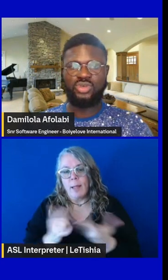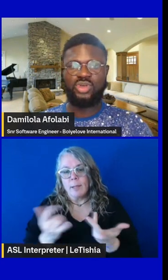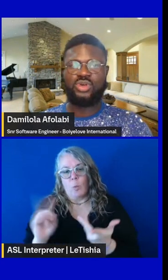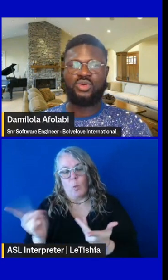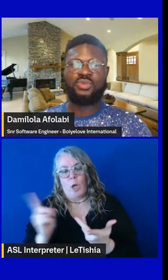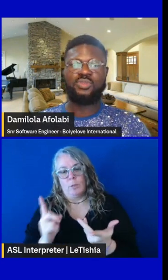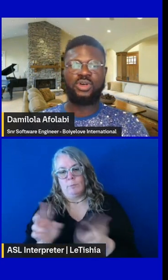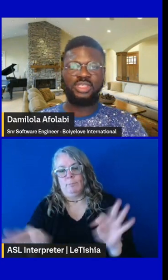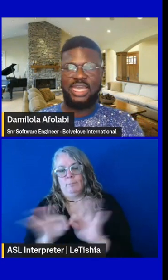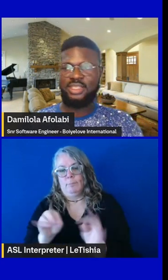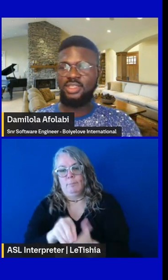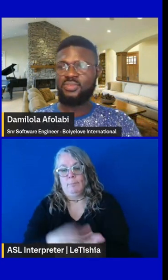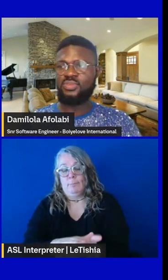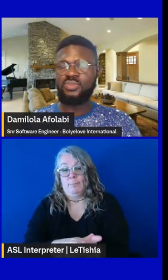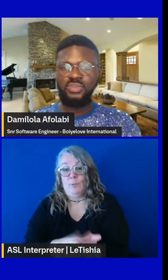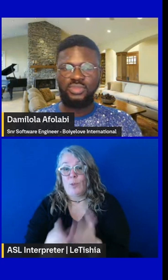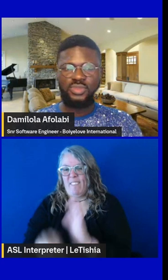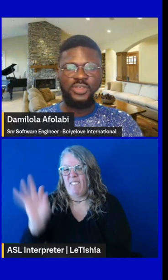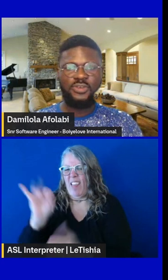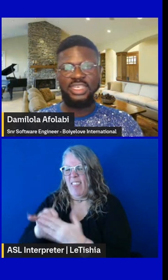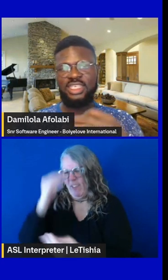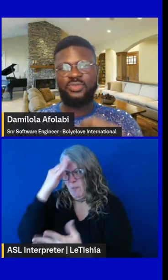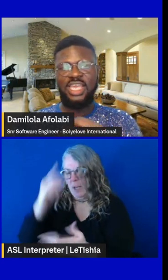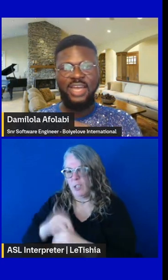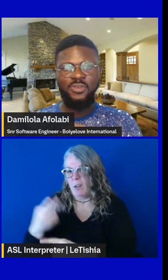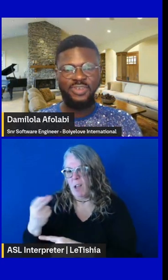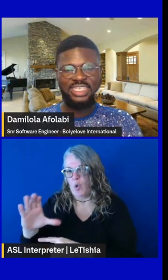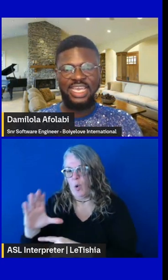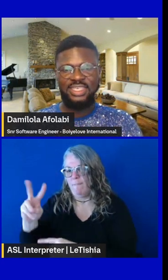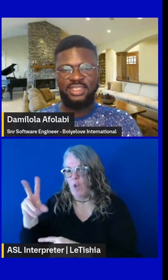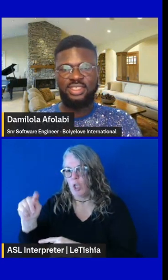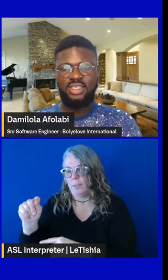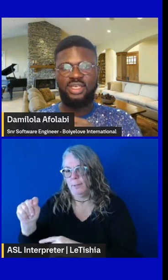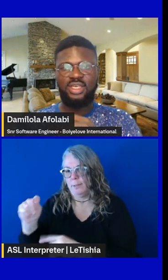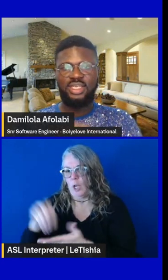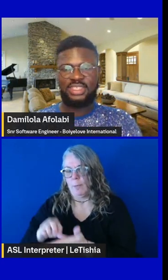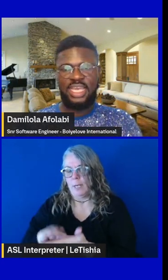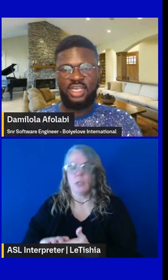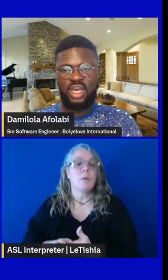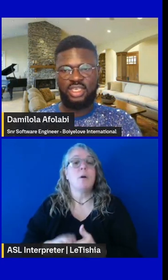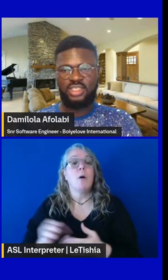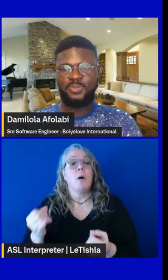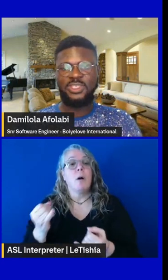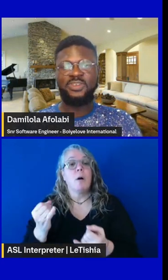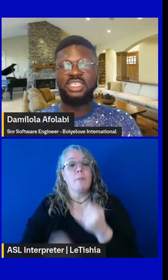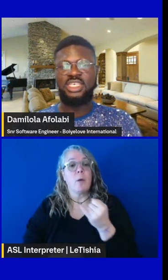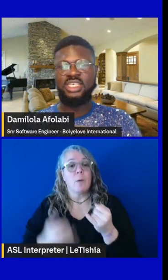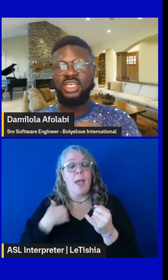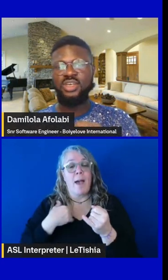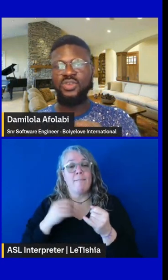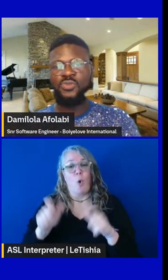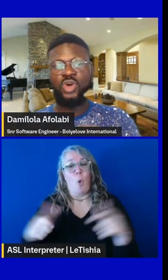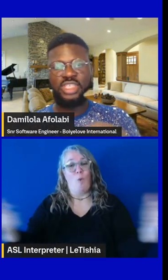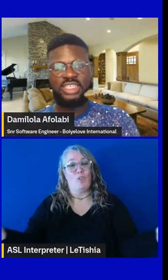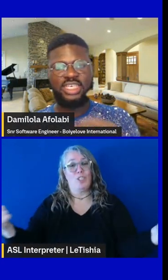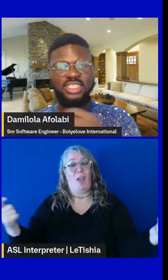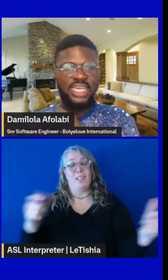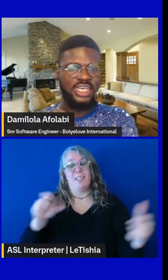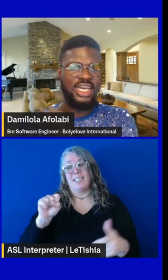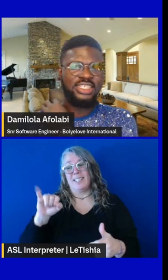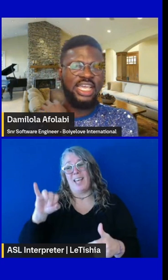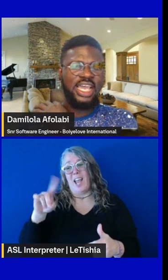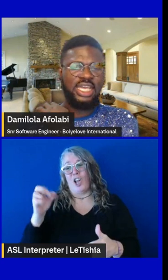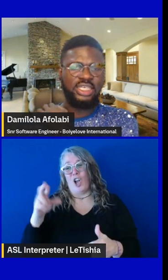want to read more on that. Finally, we have oversized sidecars, specifically Vault